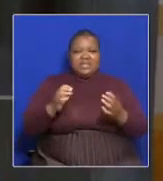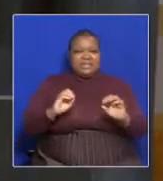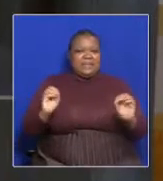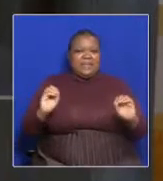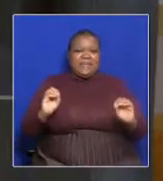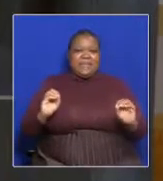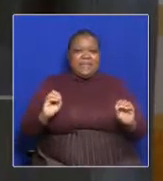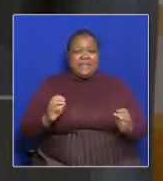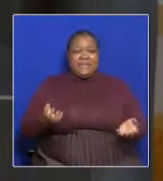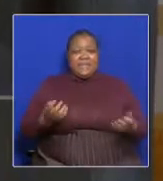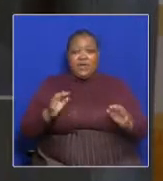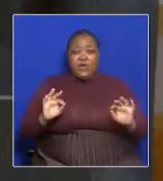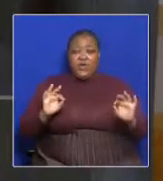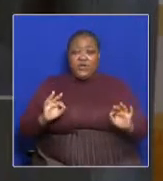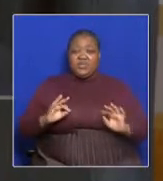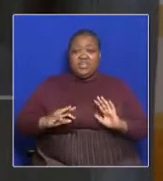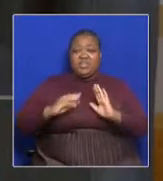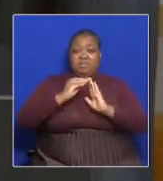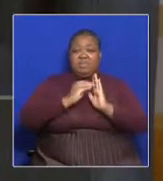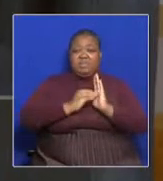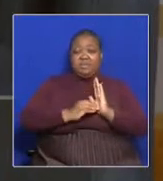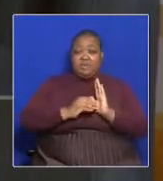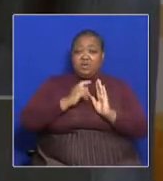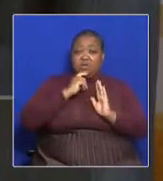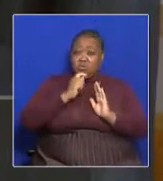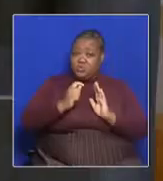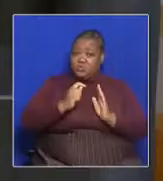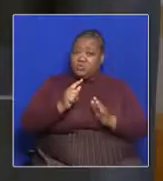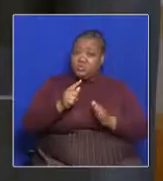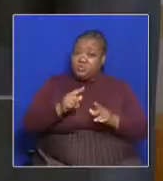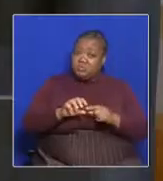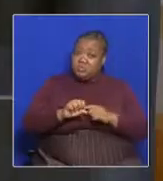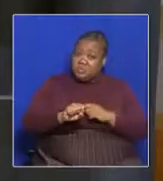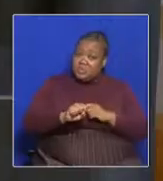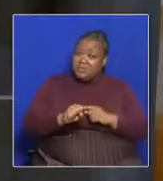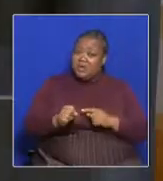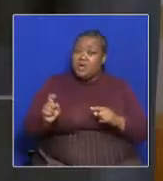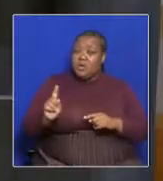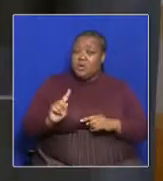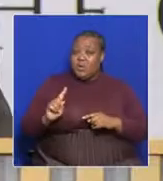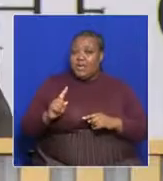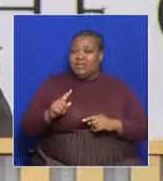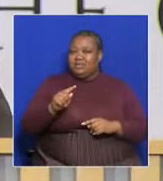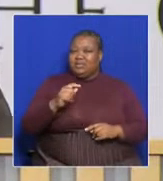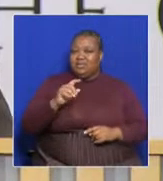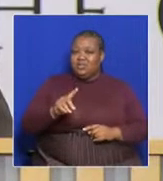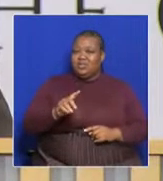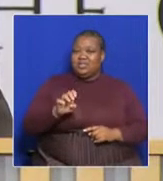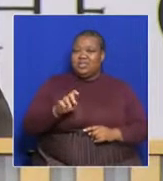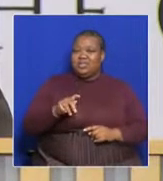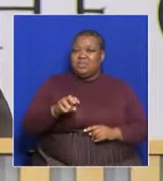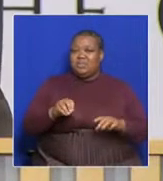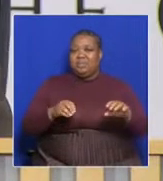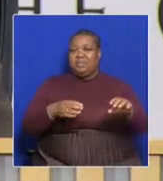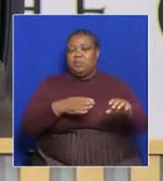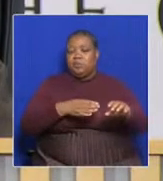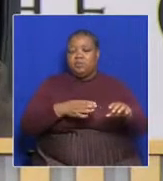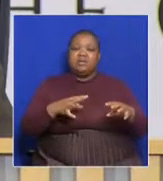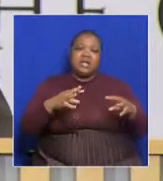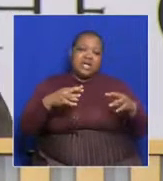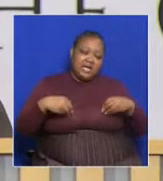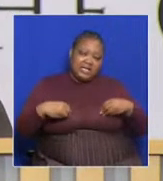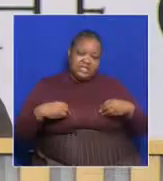what you in fact found when you were at the depot. I'll accept that. Thank you.